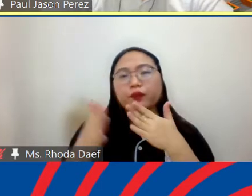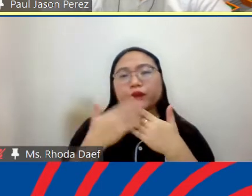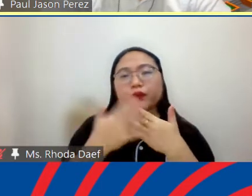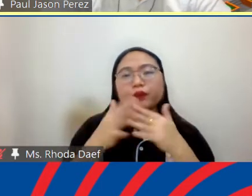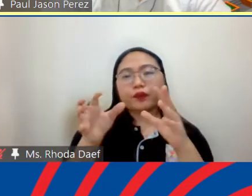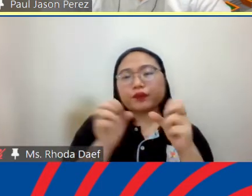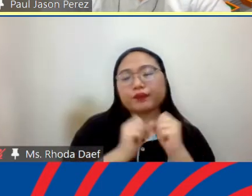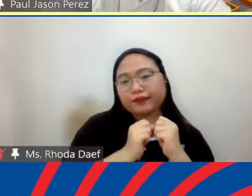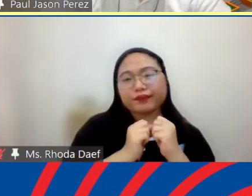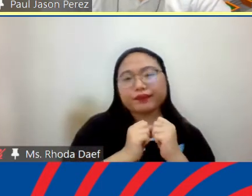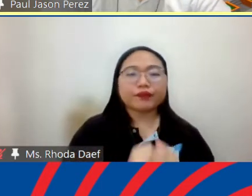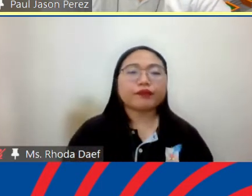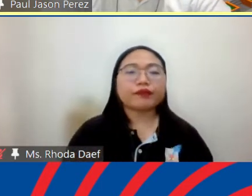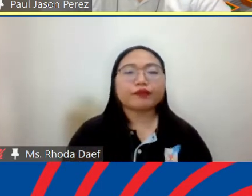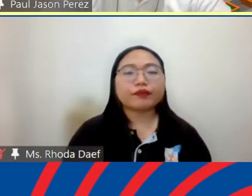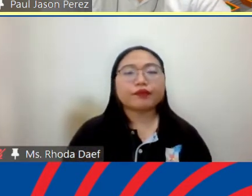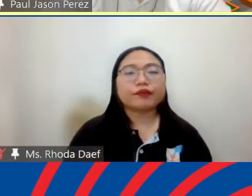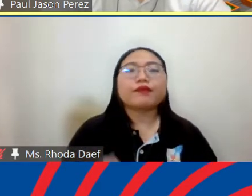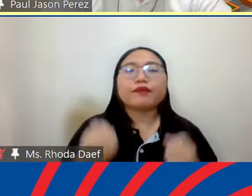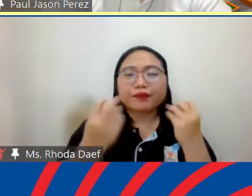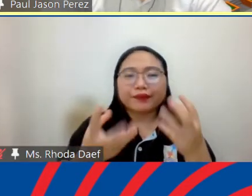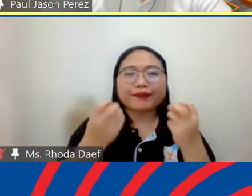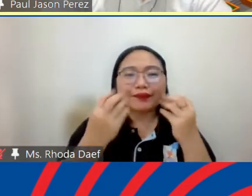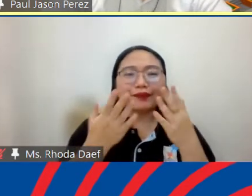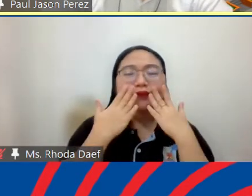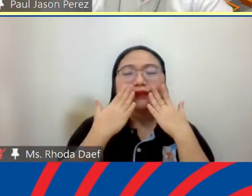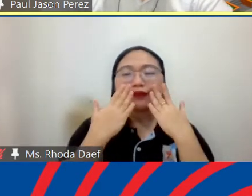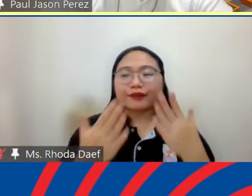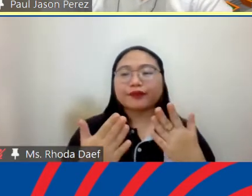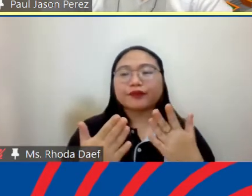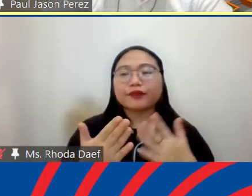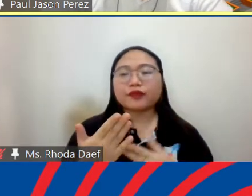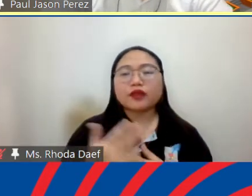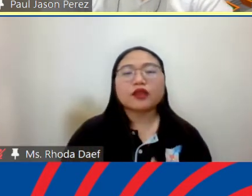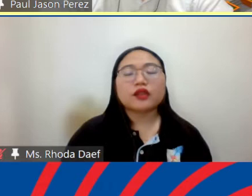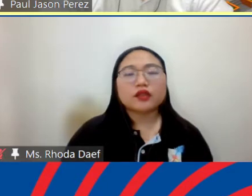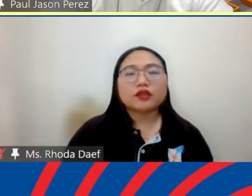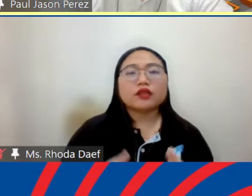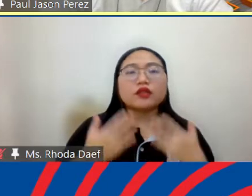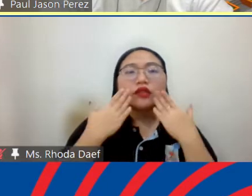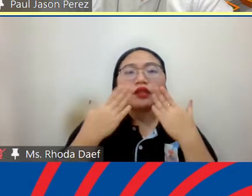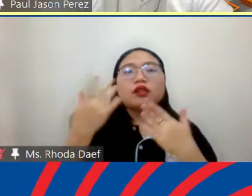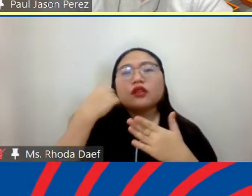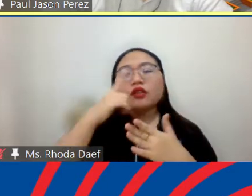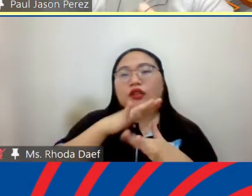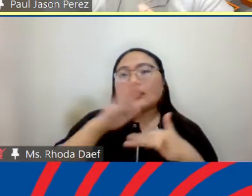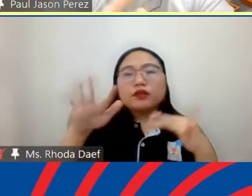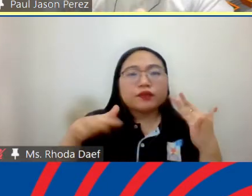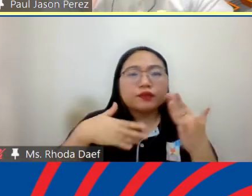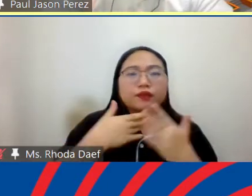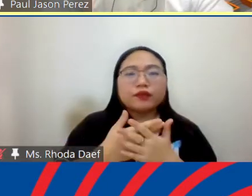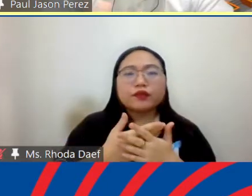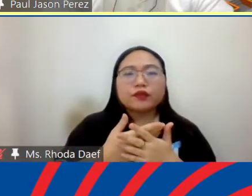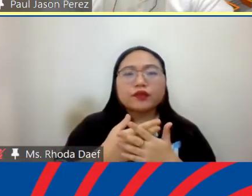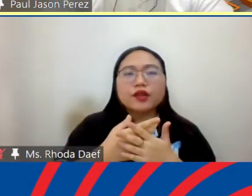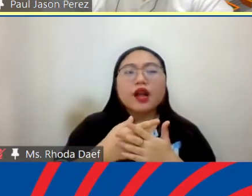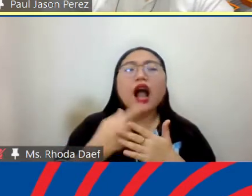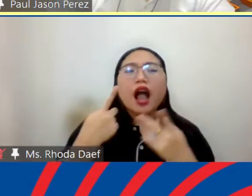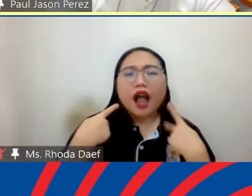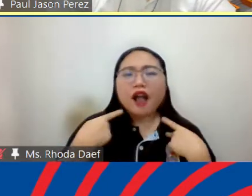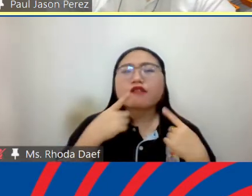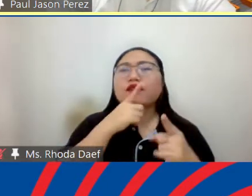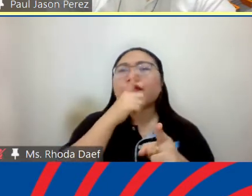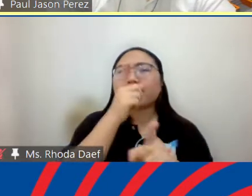Ayun, maraming salamat. Again, thank you. A lot of you have the correct idea.